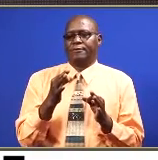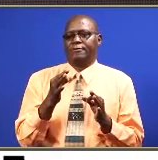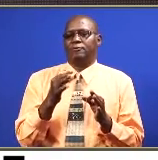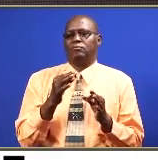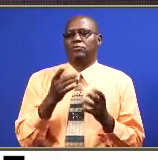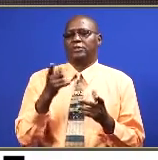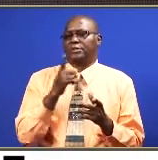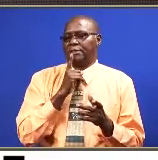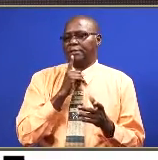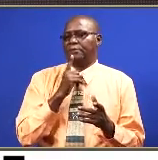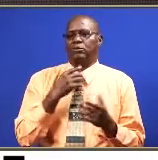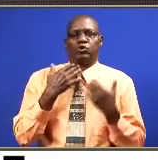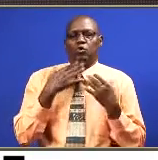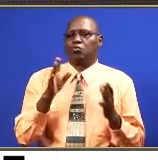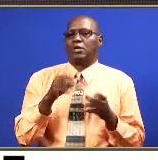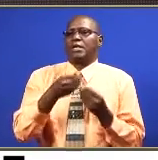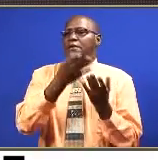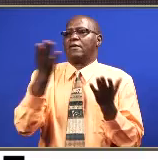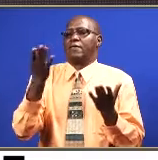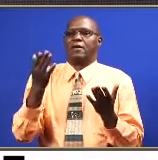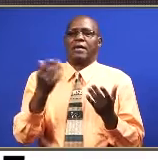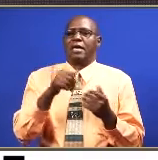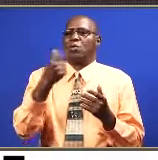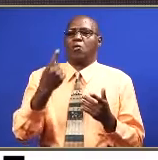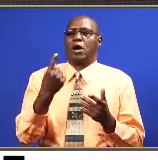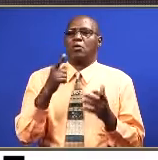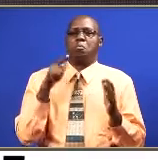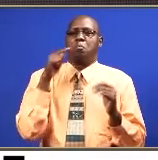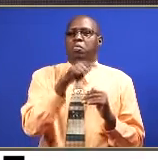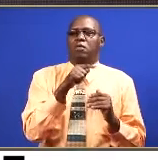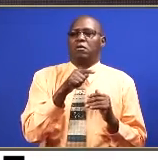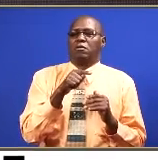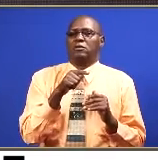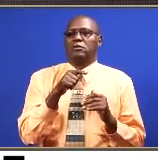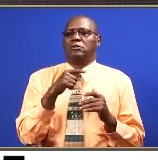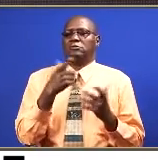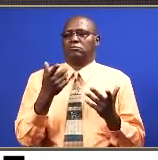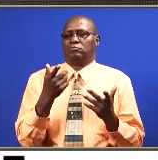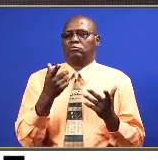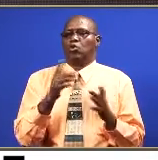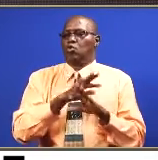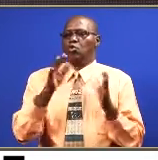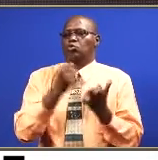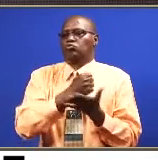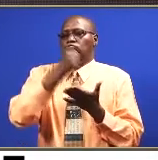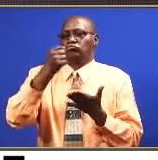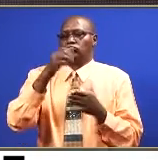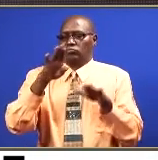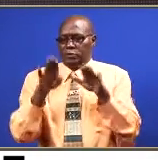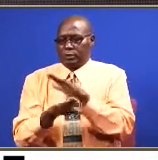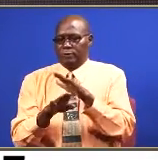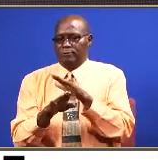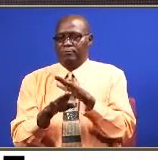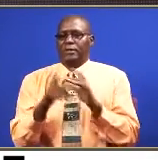he did not want to give anyone an excuse to exclude him from being Raila Odinga's running mate. The former vice president said it was his own decision to